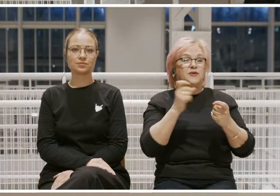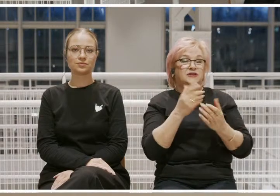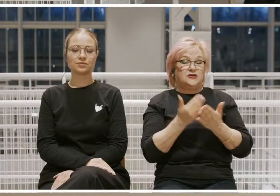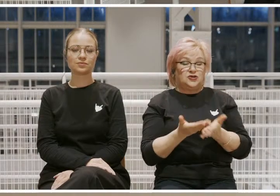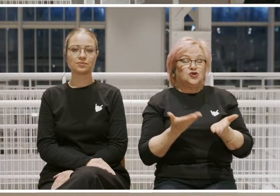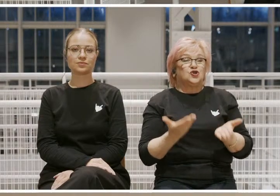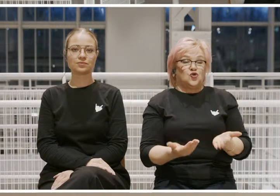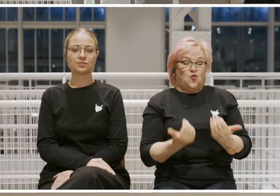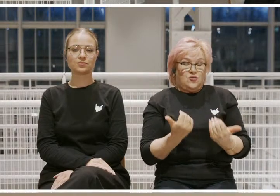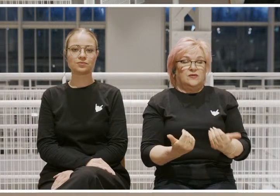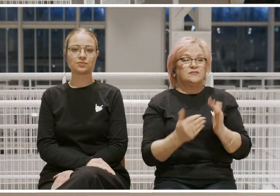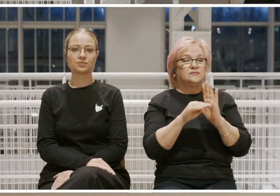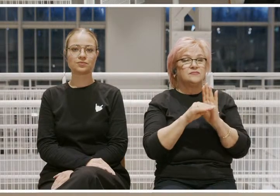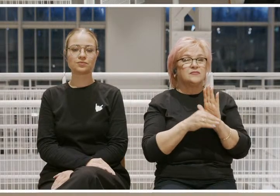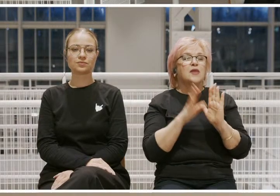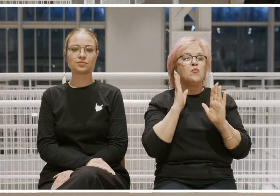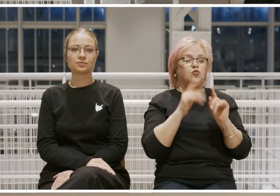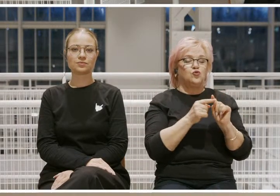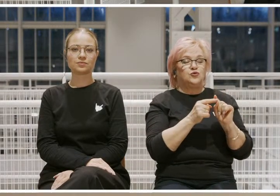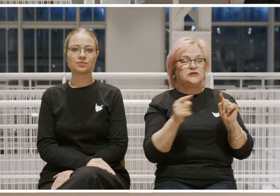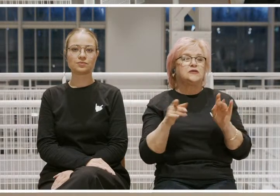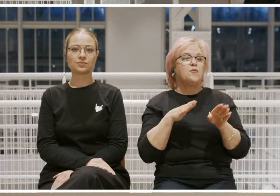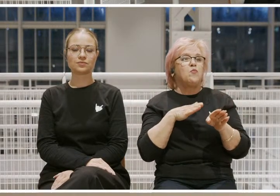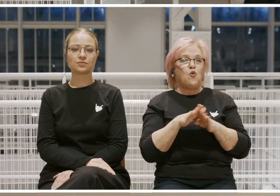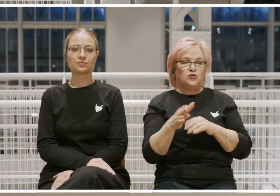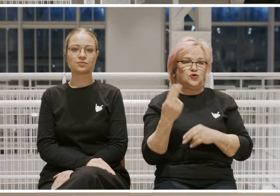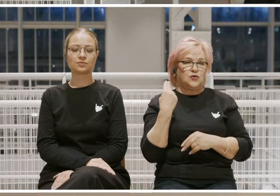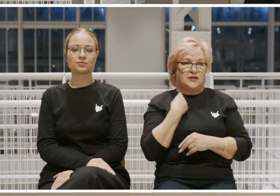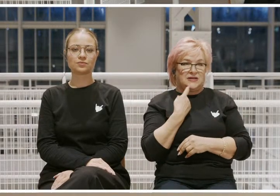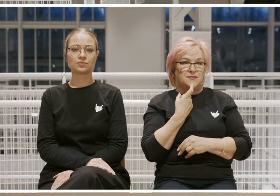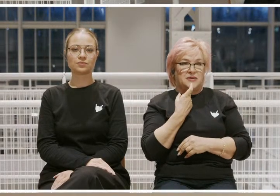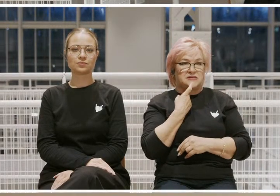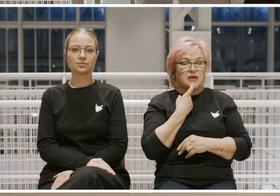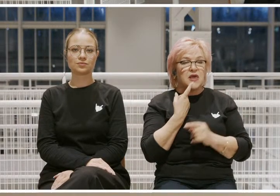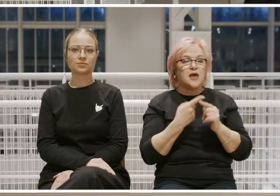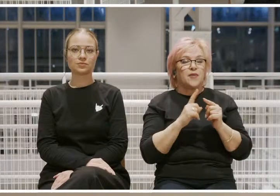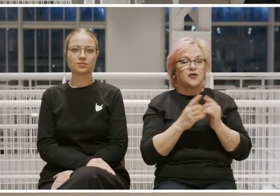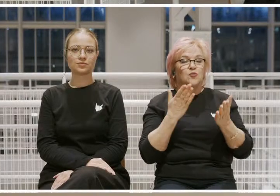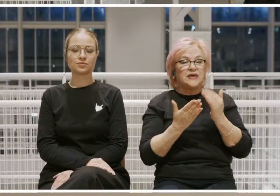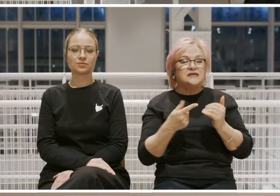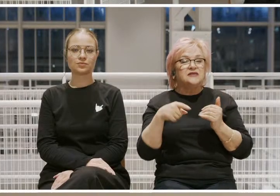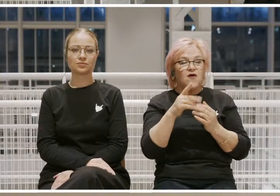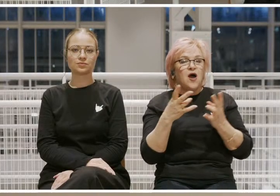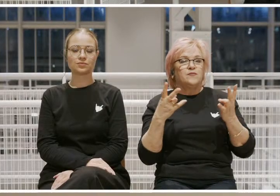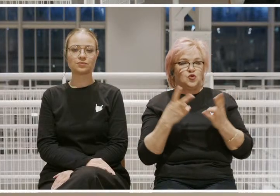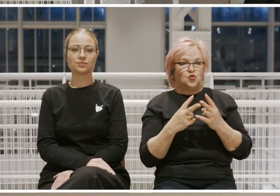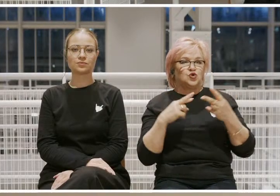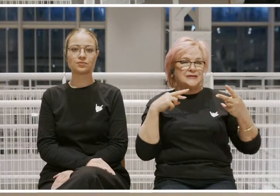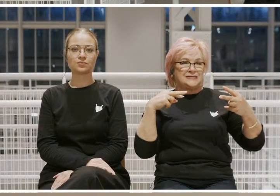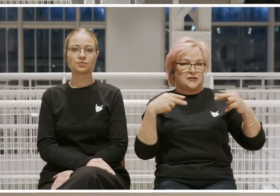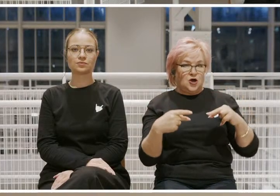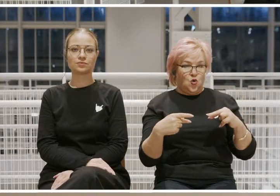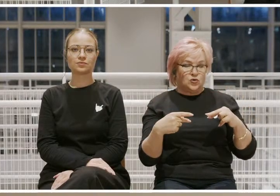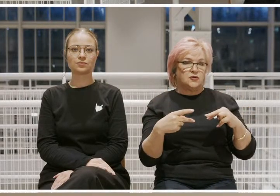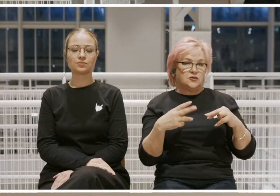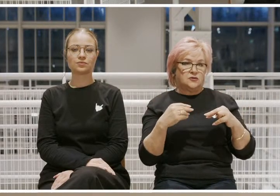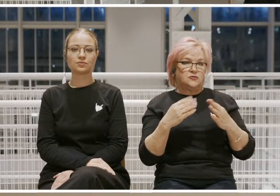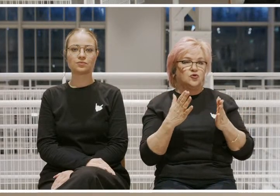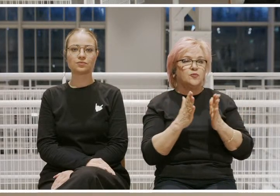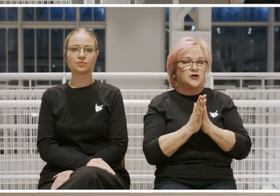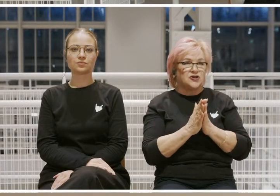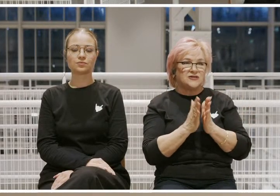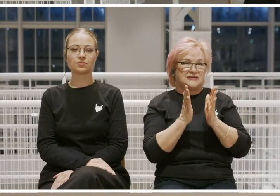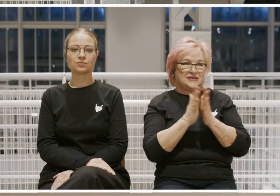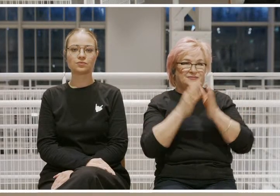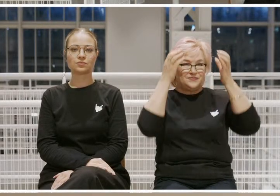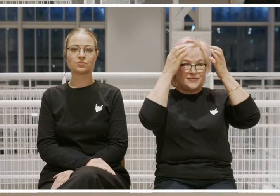the forum. This session is going to take place fully in English, so if you require simultaneous interpretation into